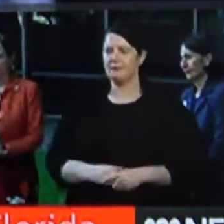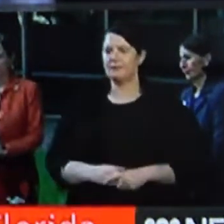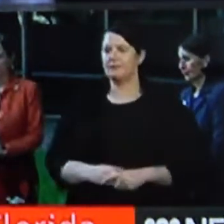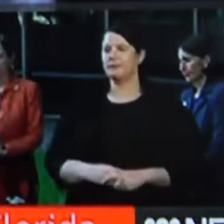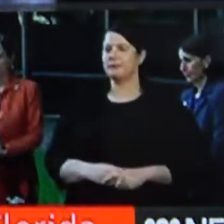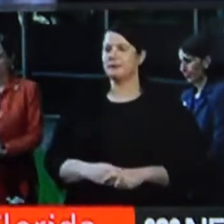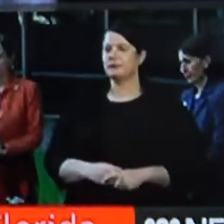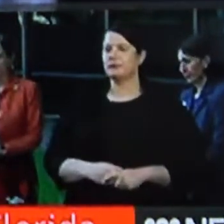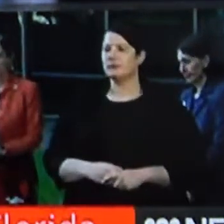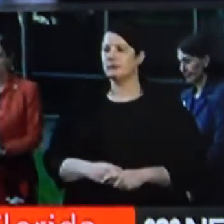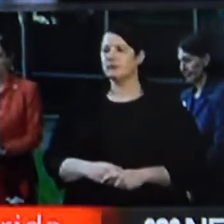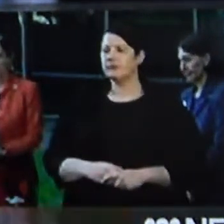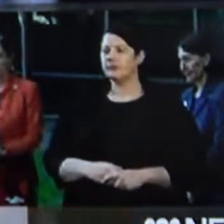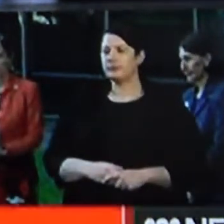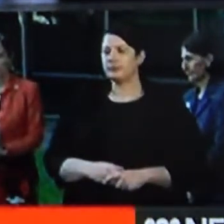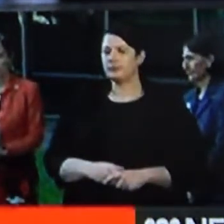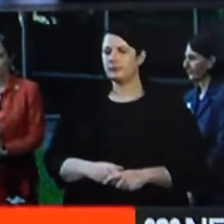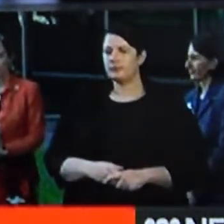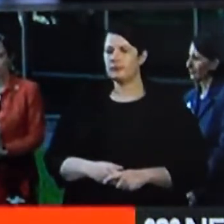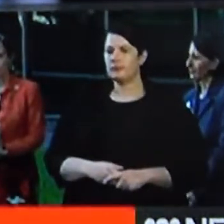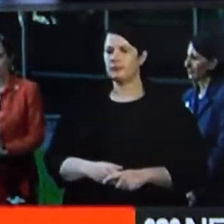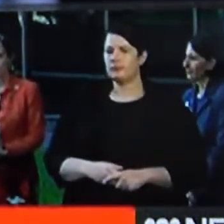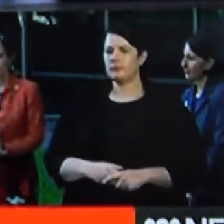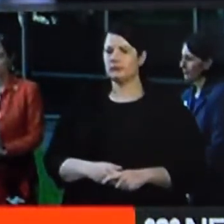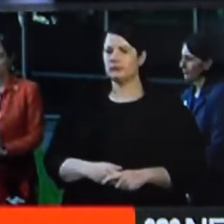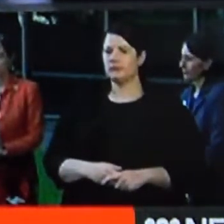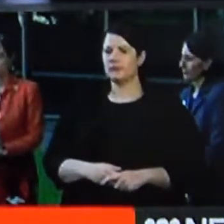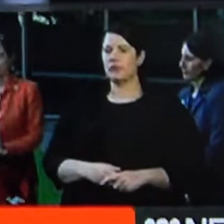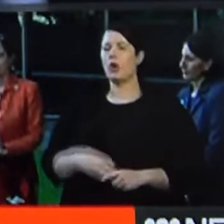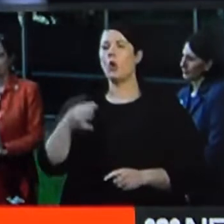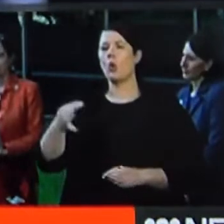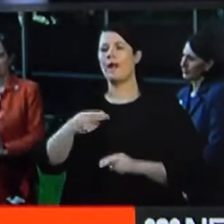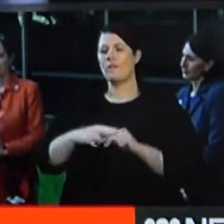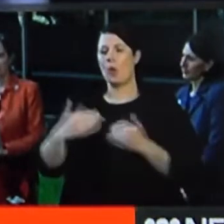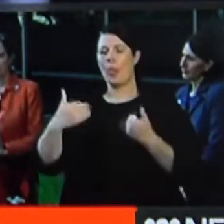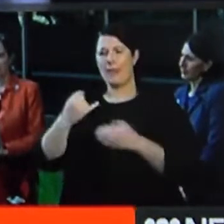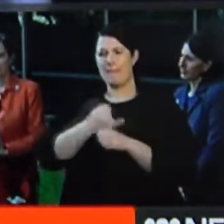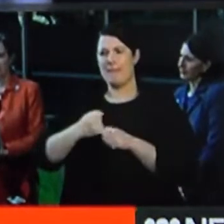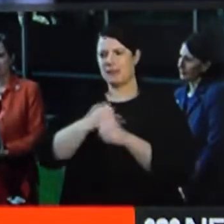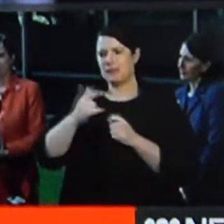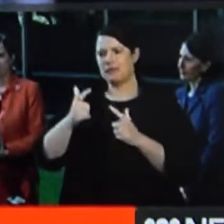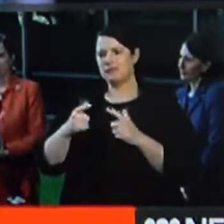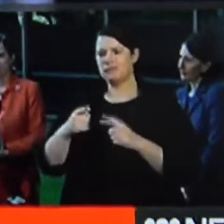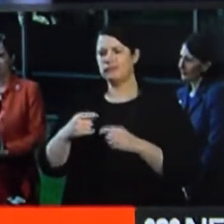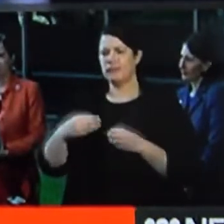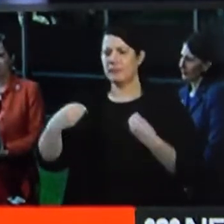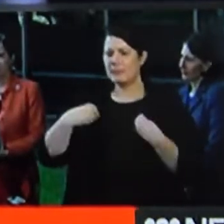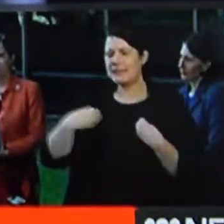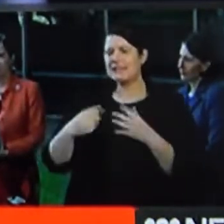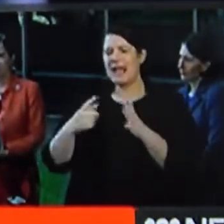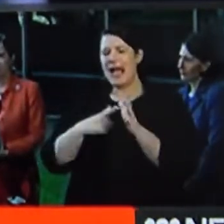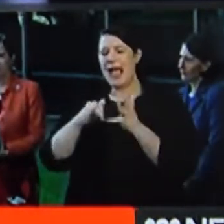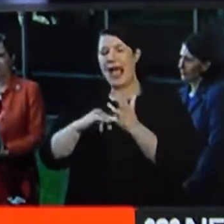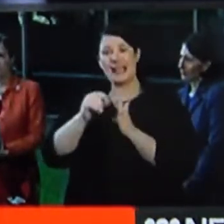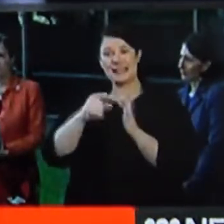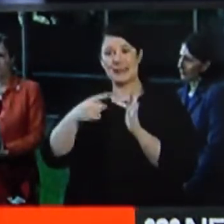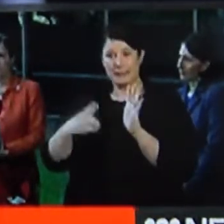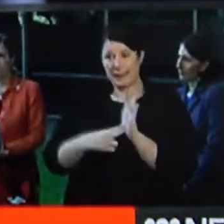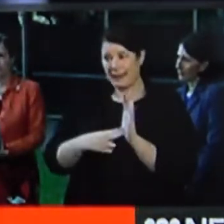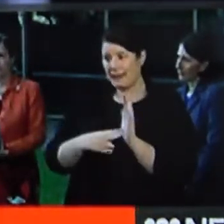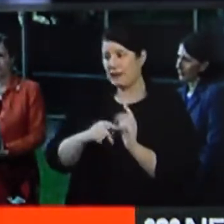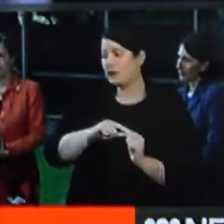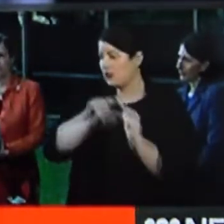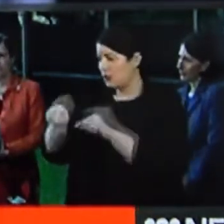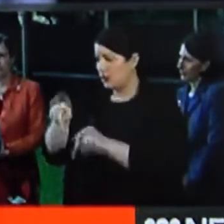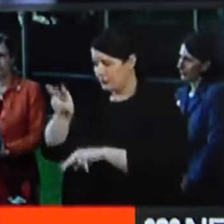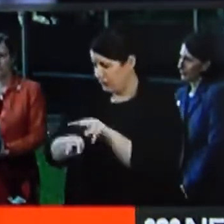assistance. Obviously we're waiting for an update from Aspen in relation to the Ruby Princess and the condition